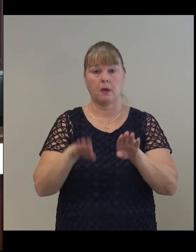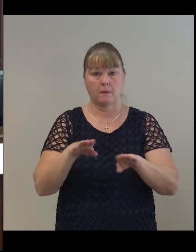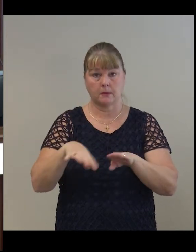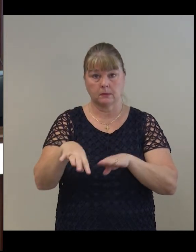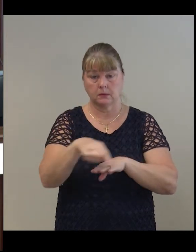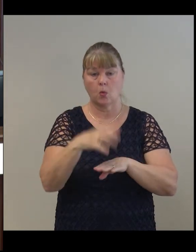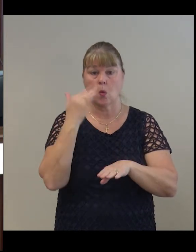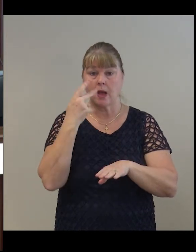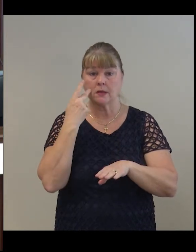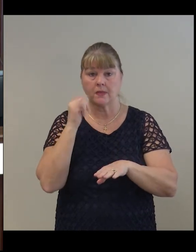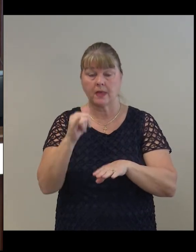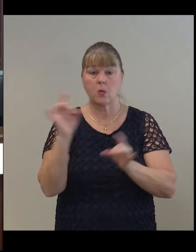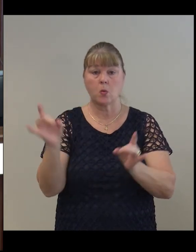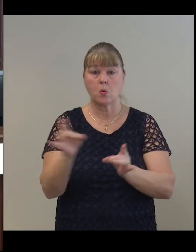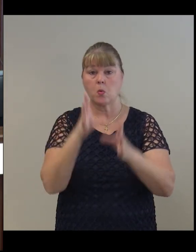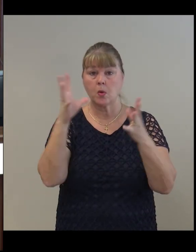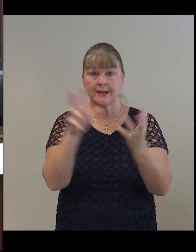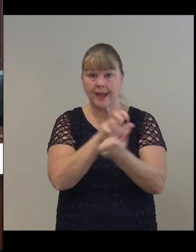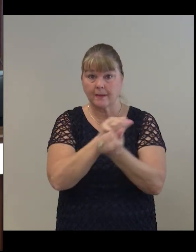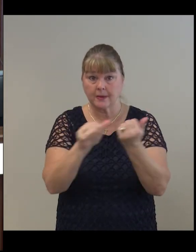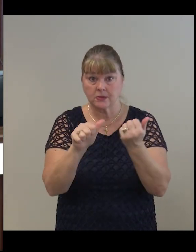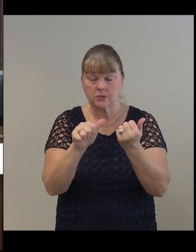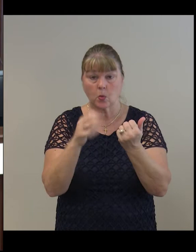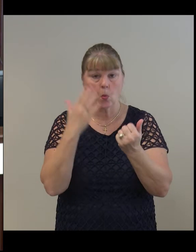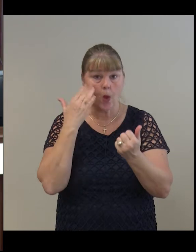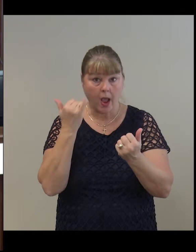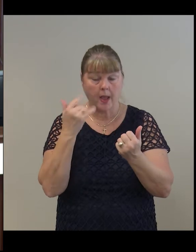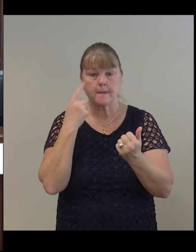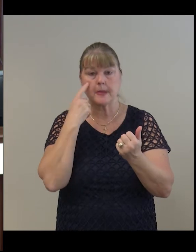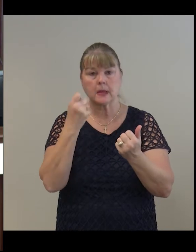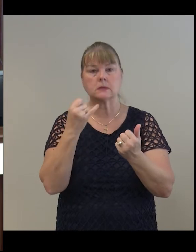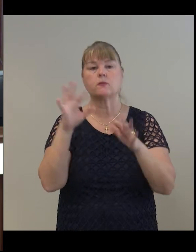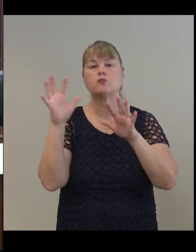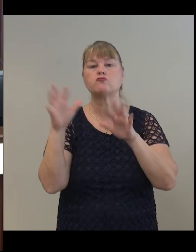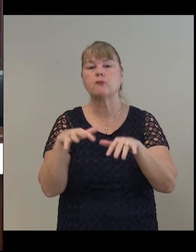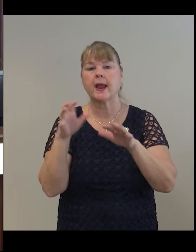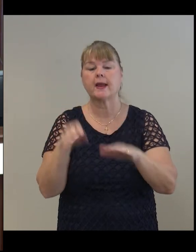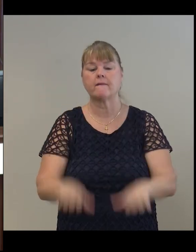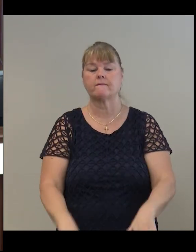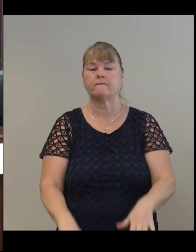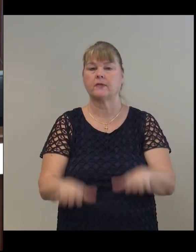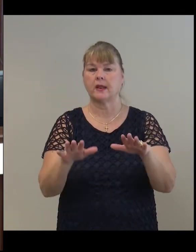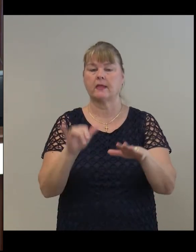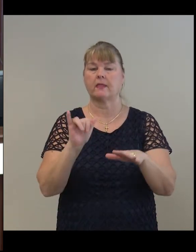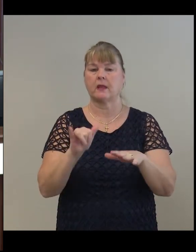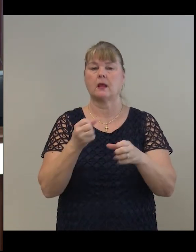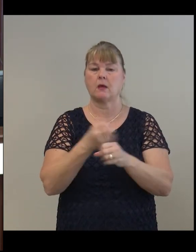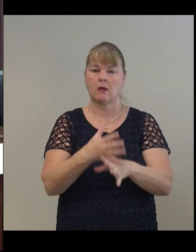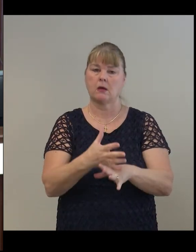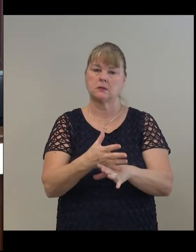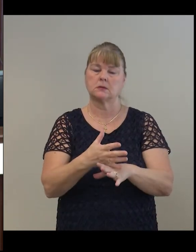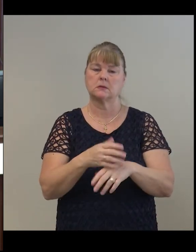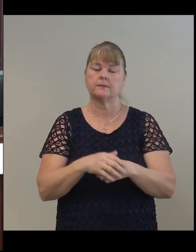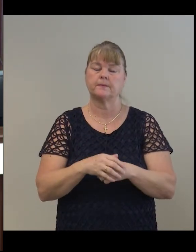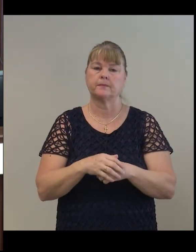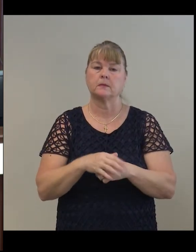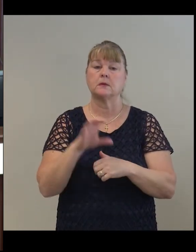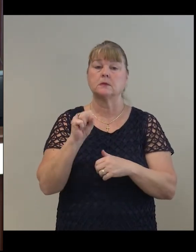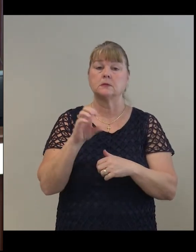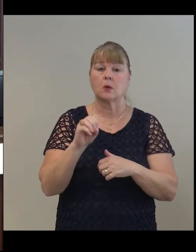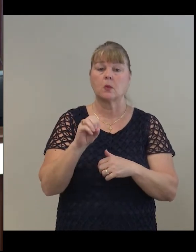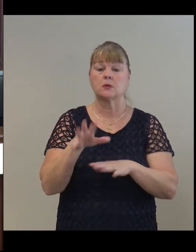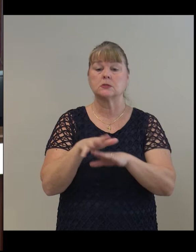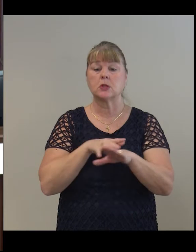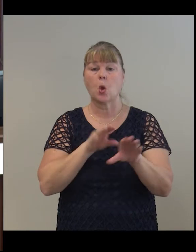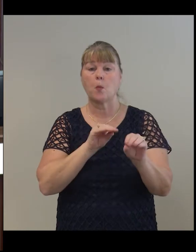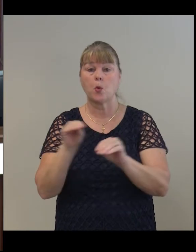of the rain and flooding that it caused. So those slower moving storms, those really large